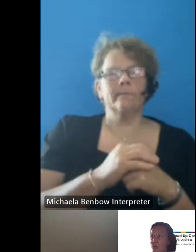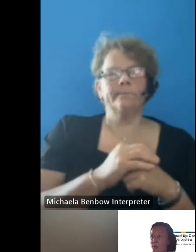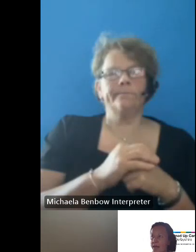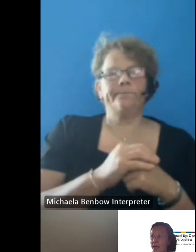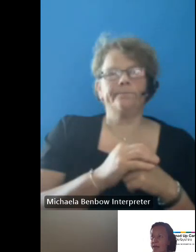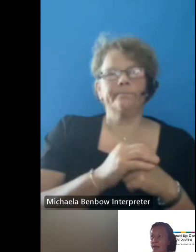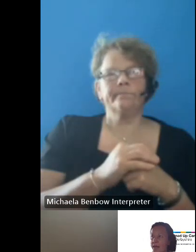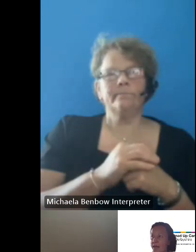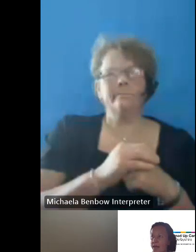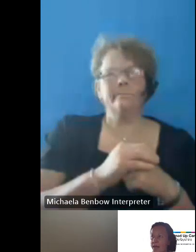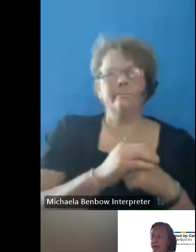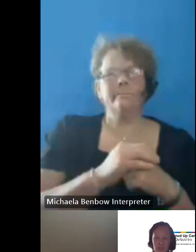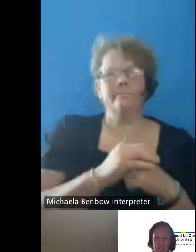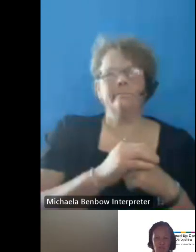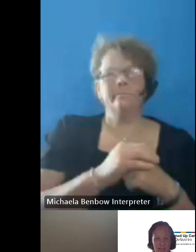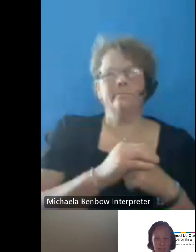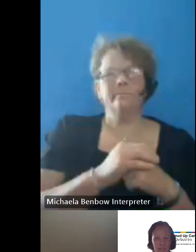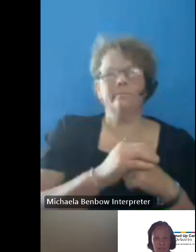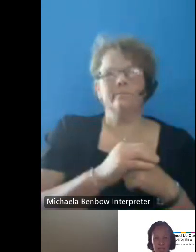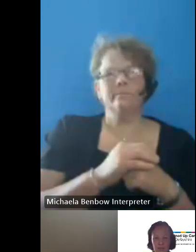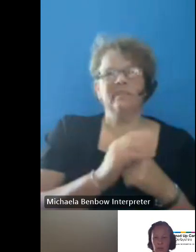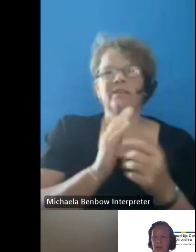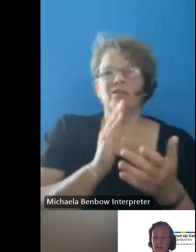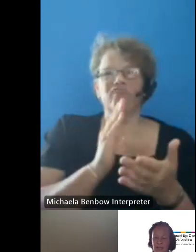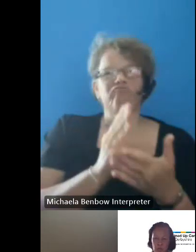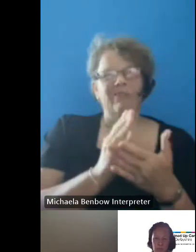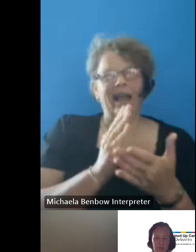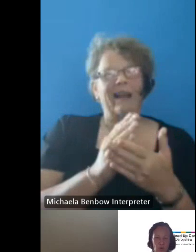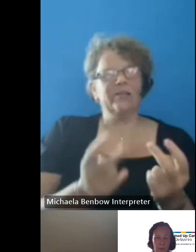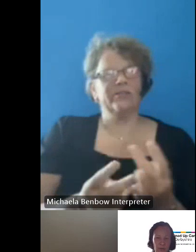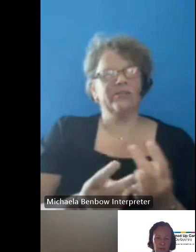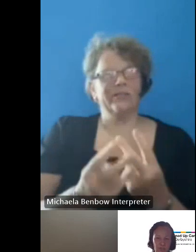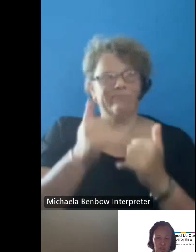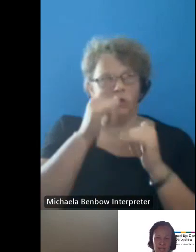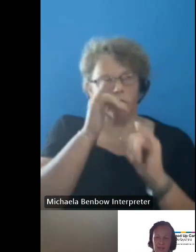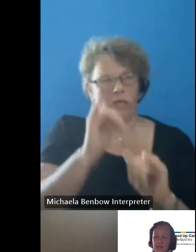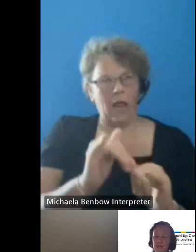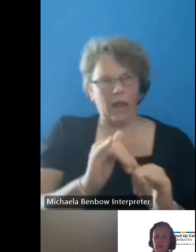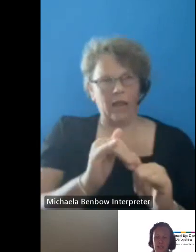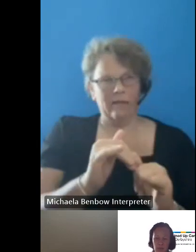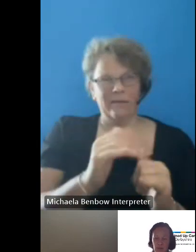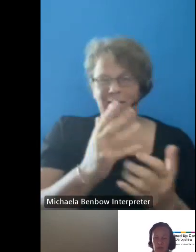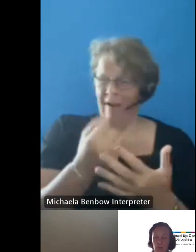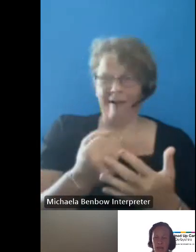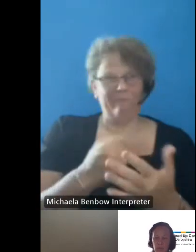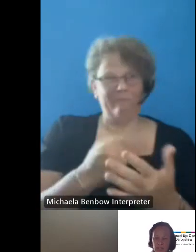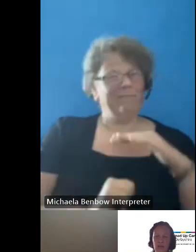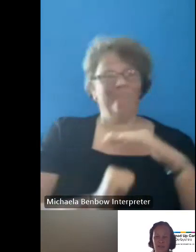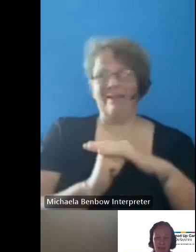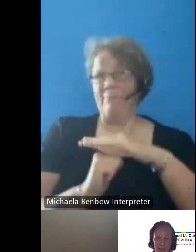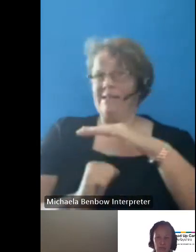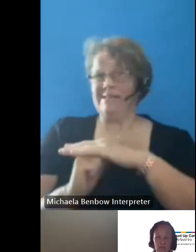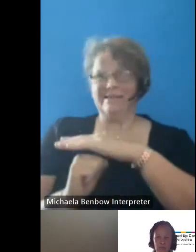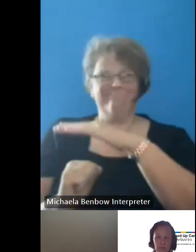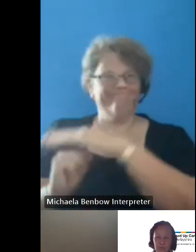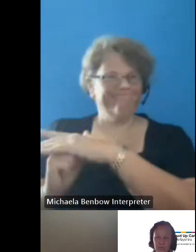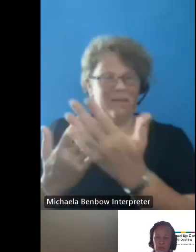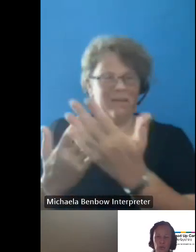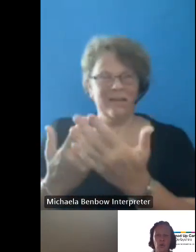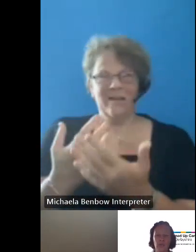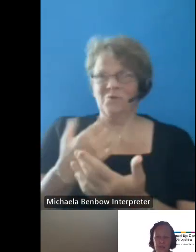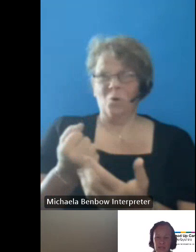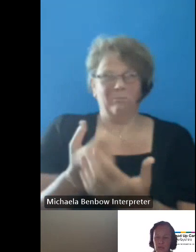joint forward plan is I suppose just that reality check as well. I mean, I talked before about constraints and that, you know, we don't have endless